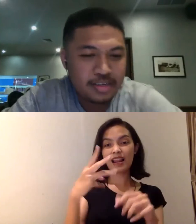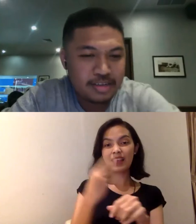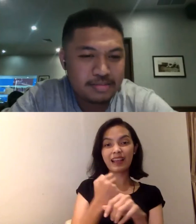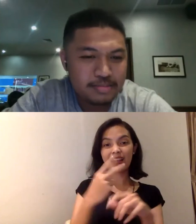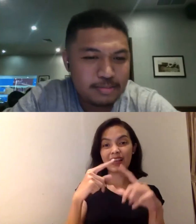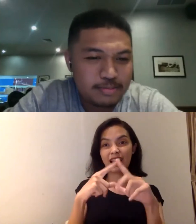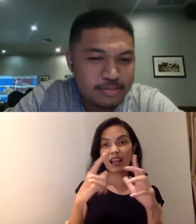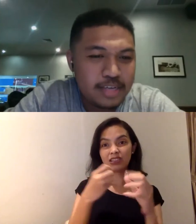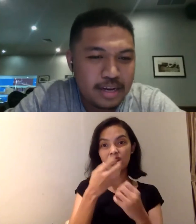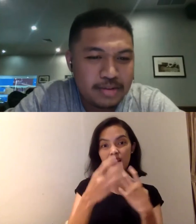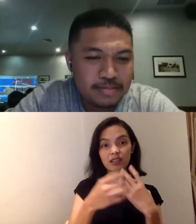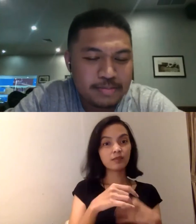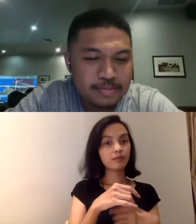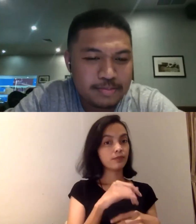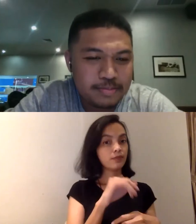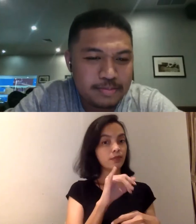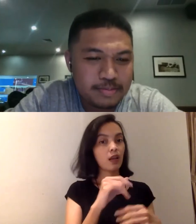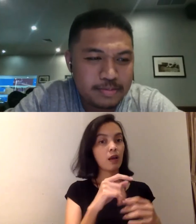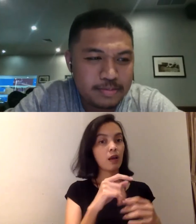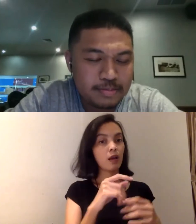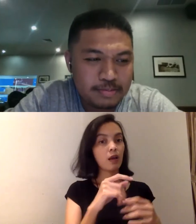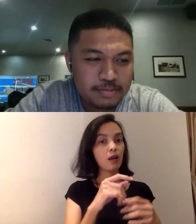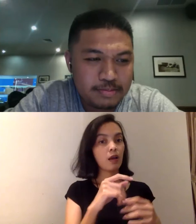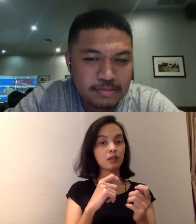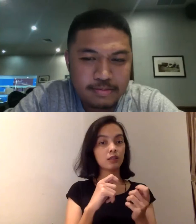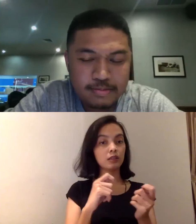logic. Because